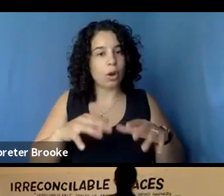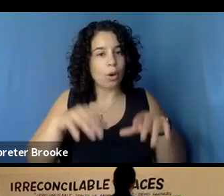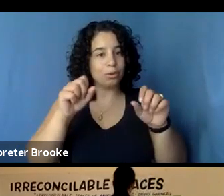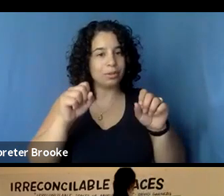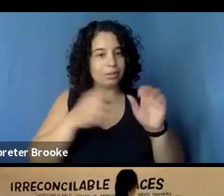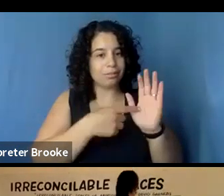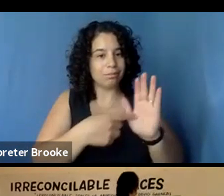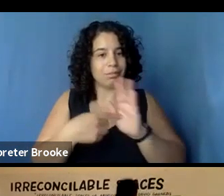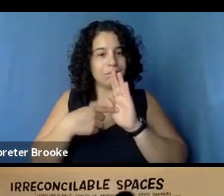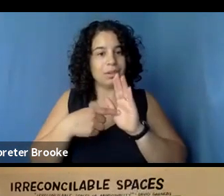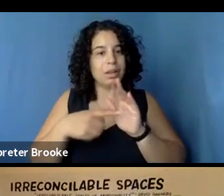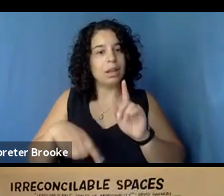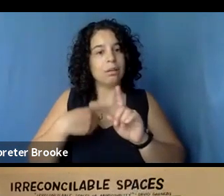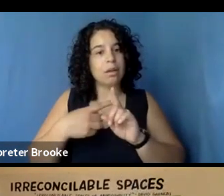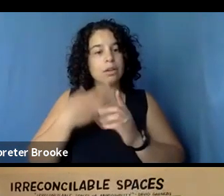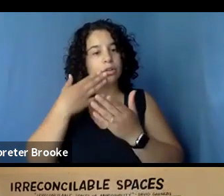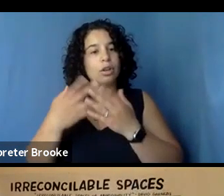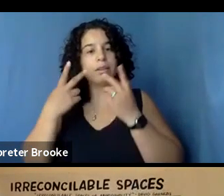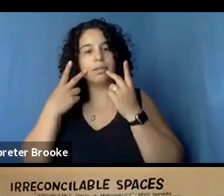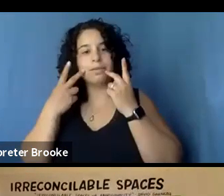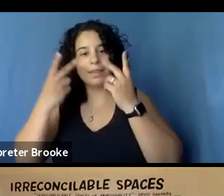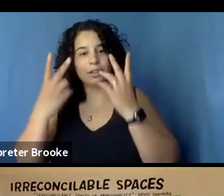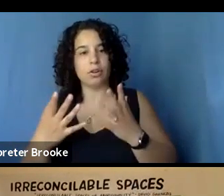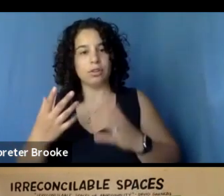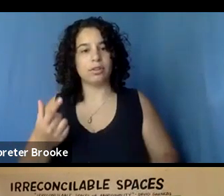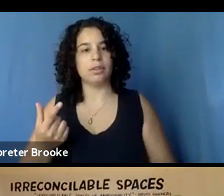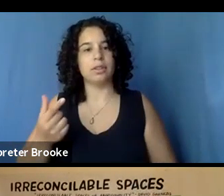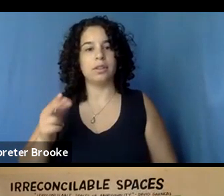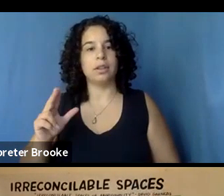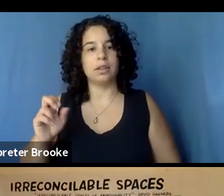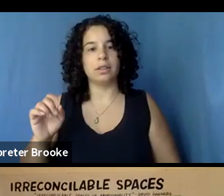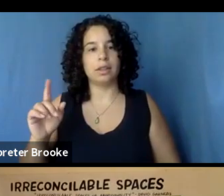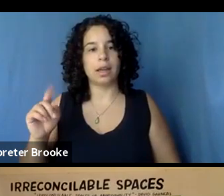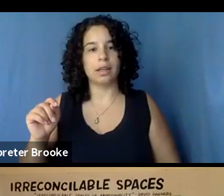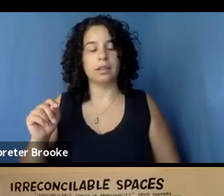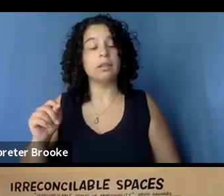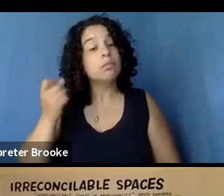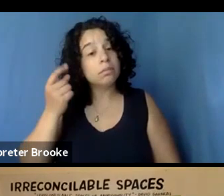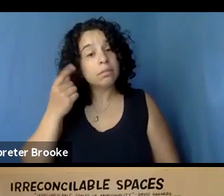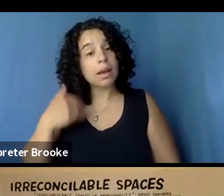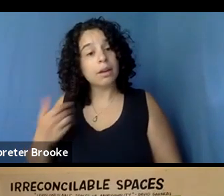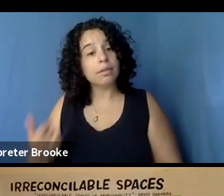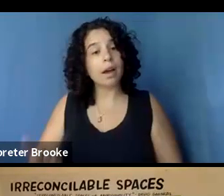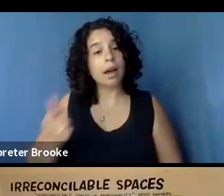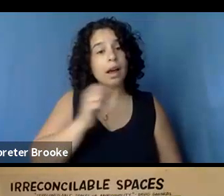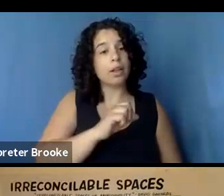to be good guests. But there's also an Anishinaabe,